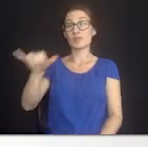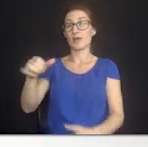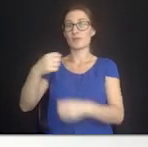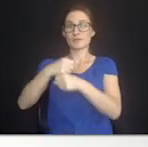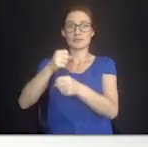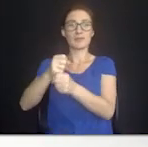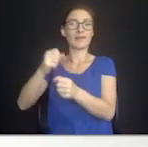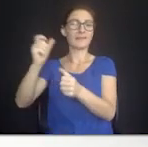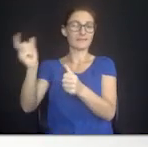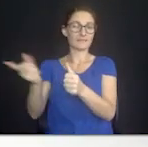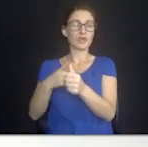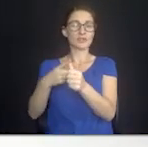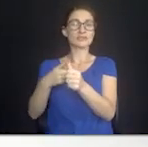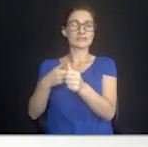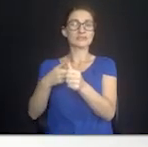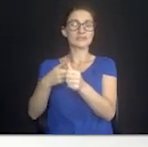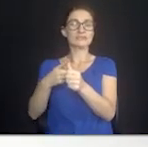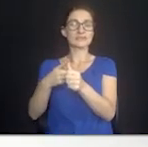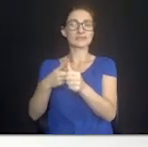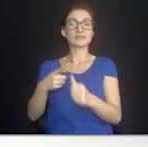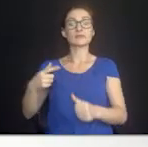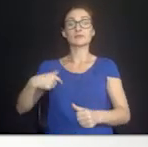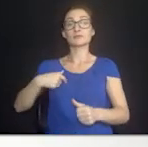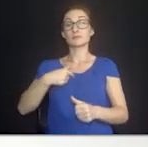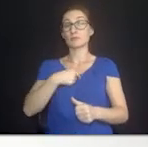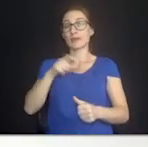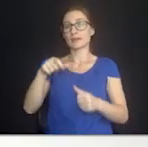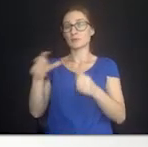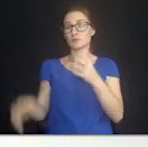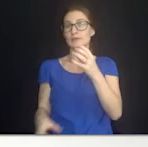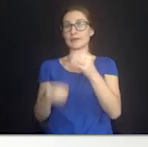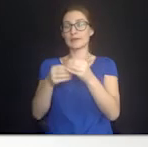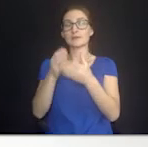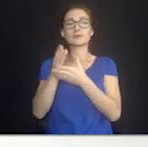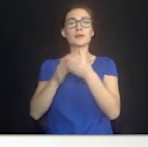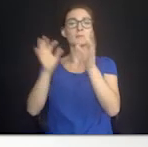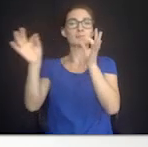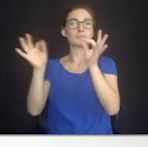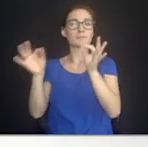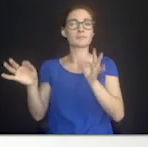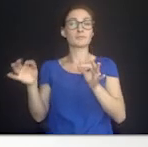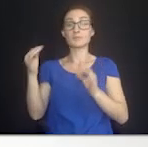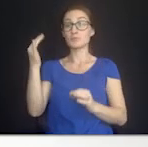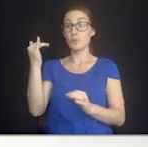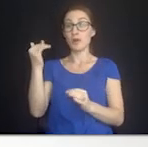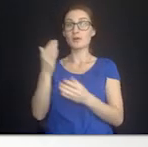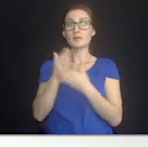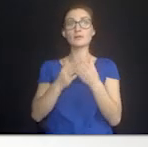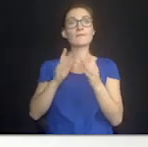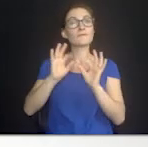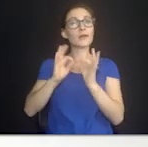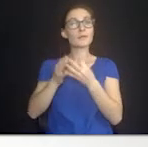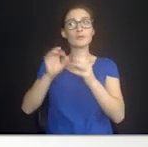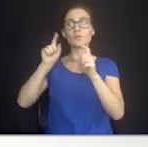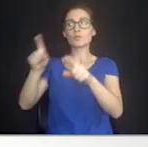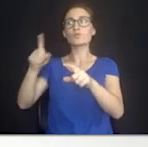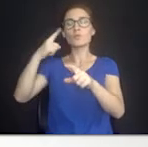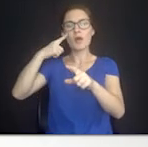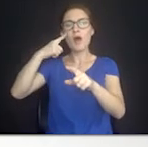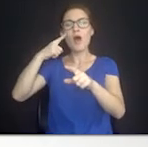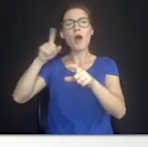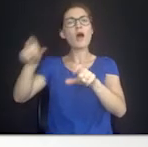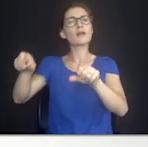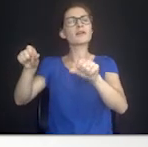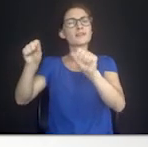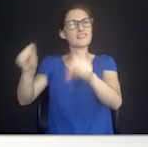actually created first. And so we had to add a little bit of description to it because a lot of families were coming here thinking, this